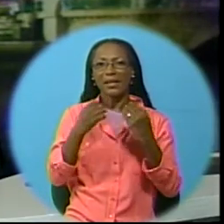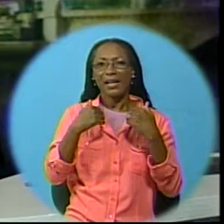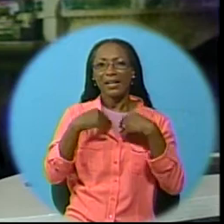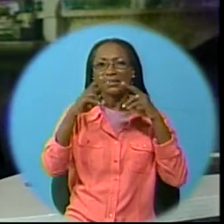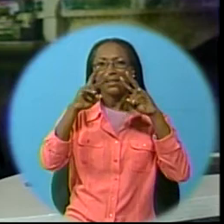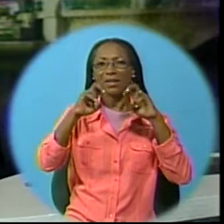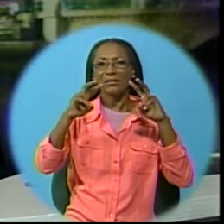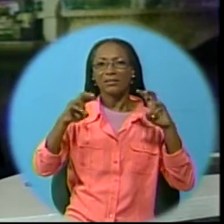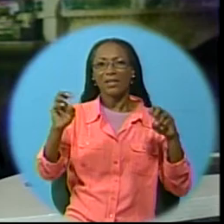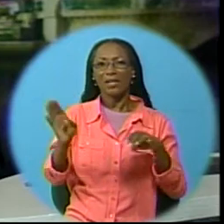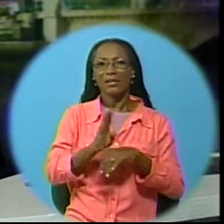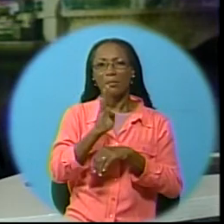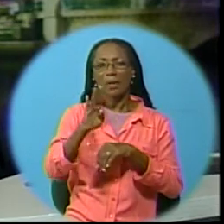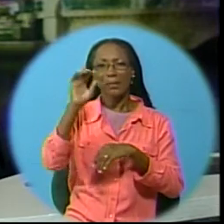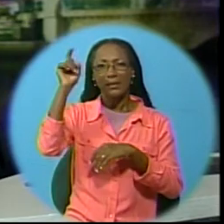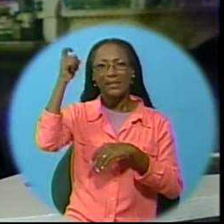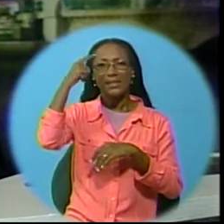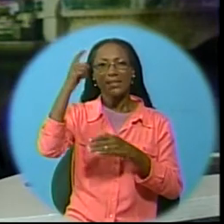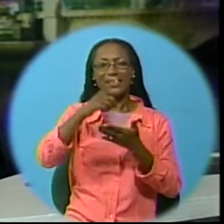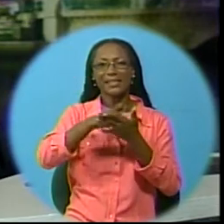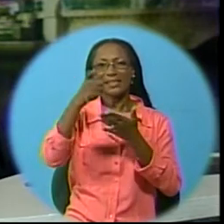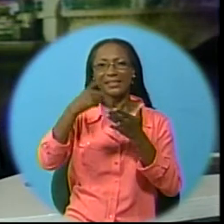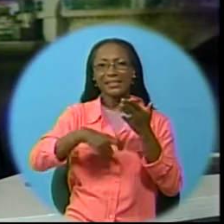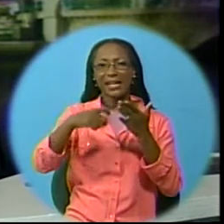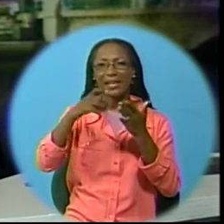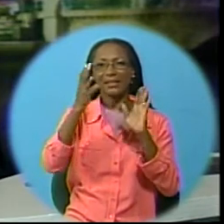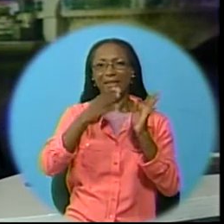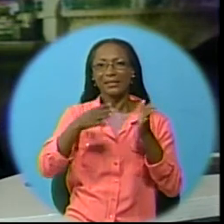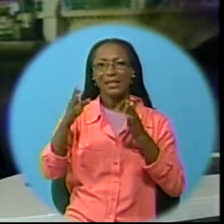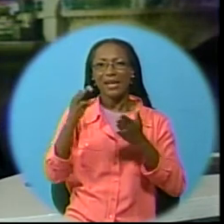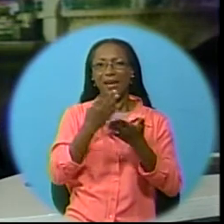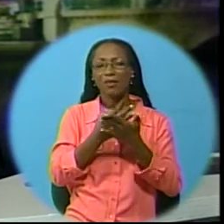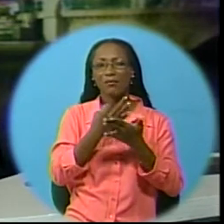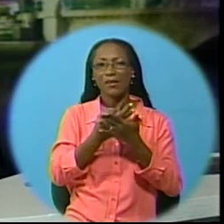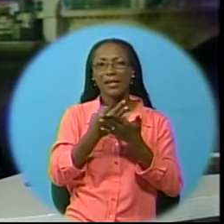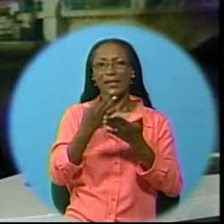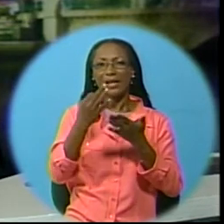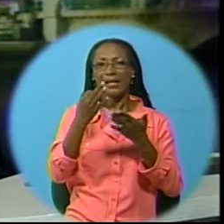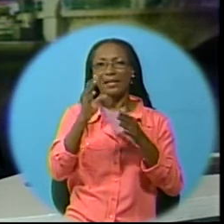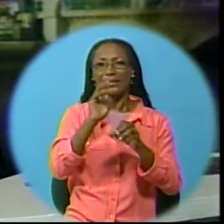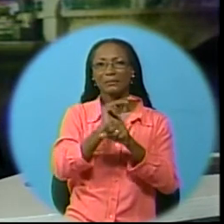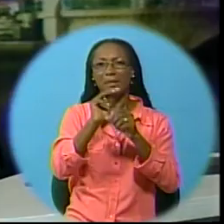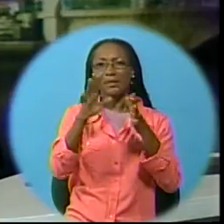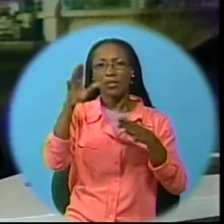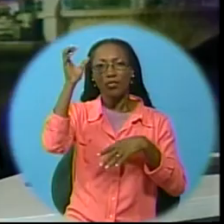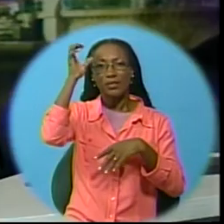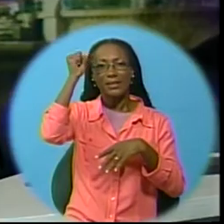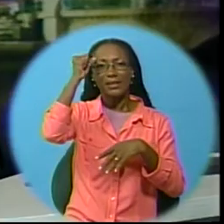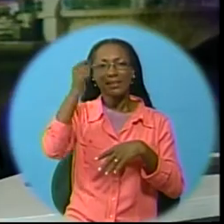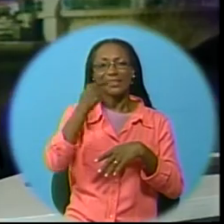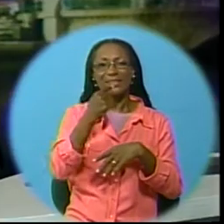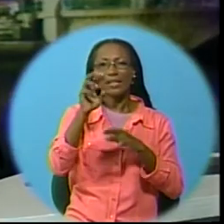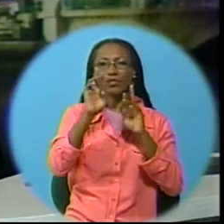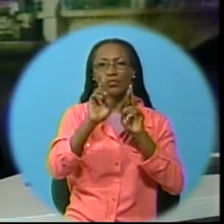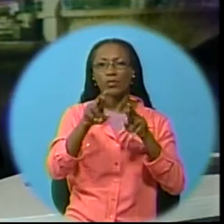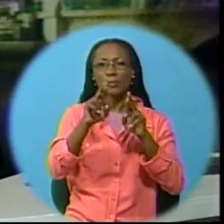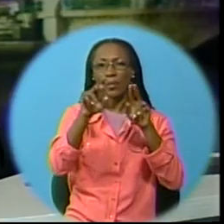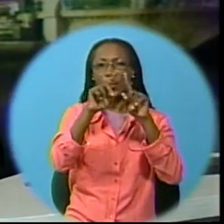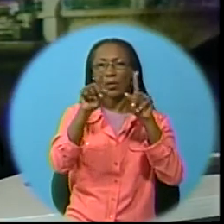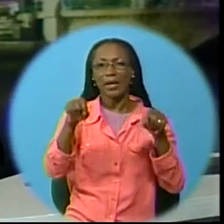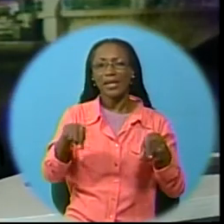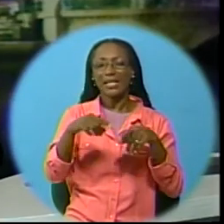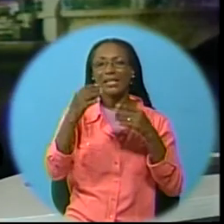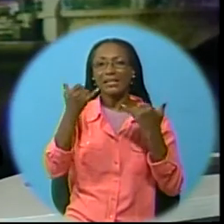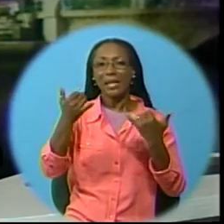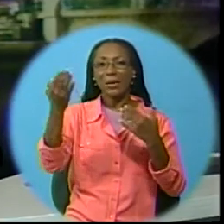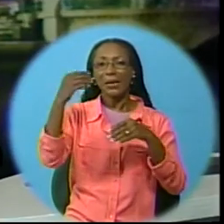comprehensive review of the Barbados government's tax policy. And Finance Minister Chris Sinclair says that report, which is now in the hands of government,